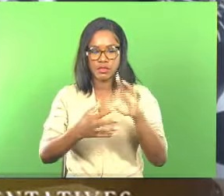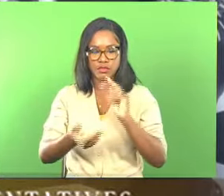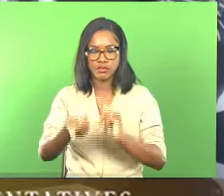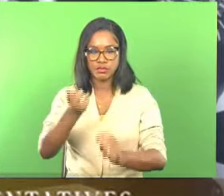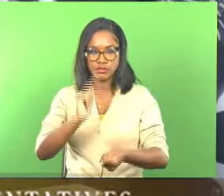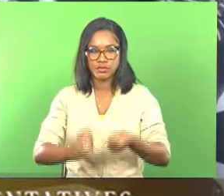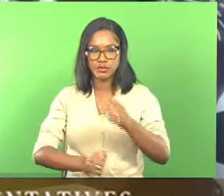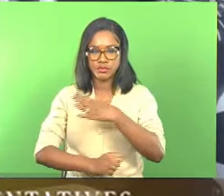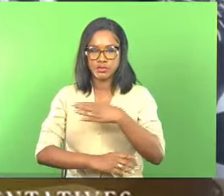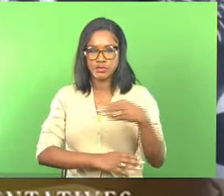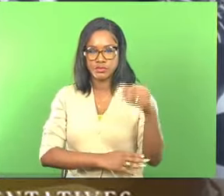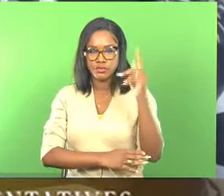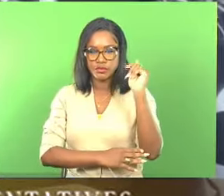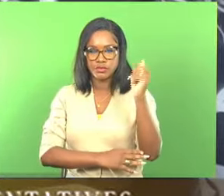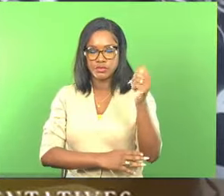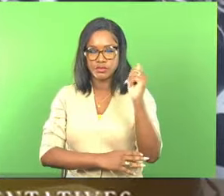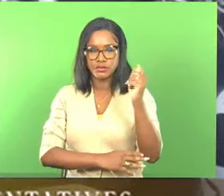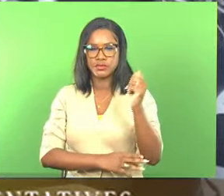Trinidad and Tobago.